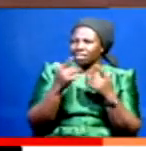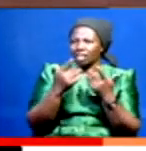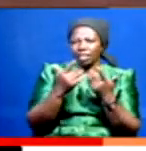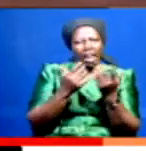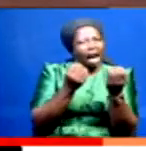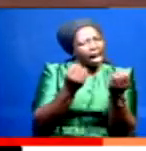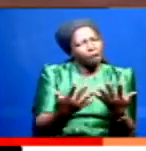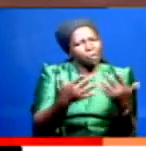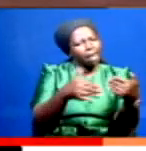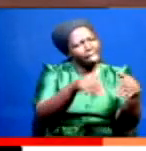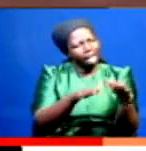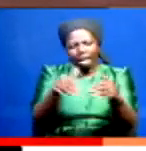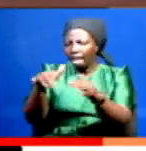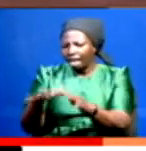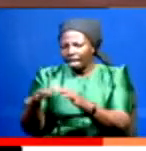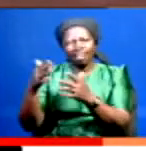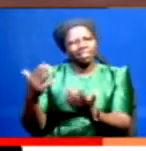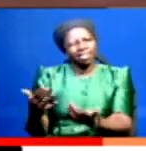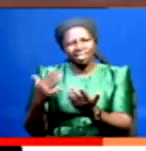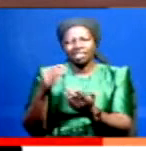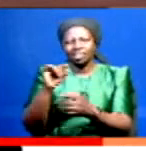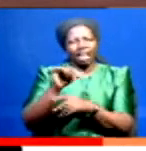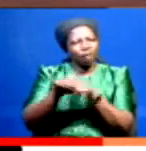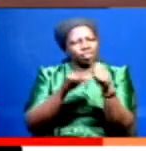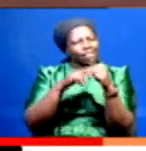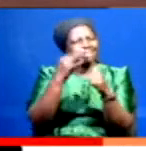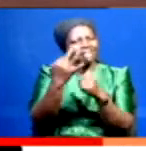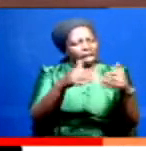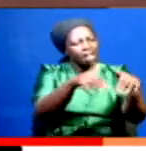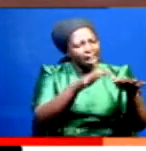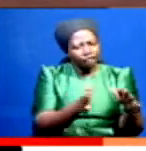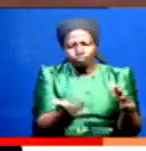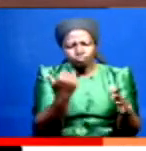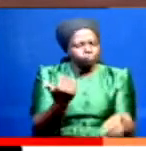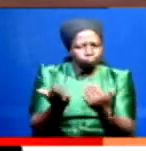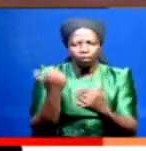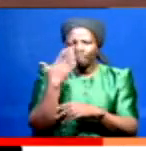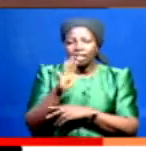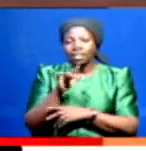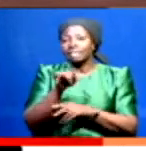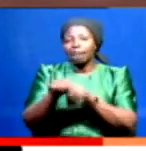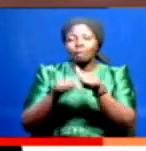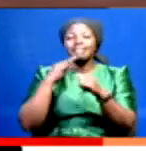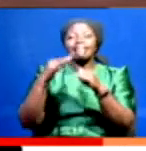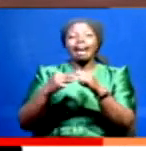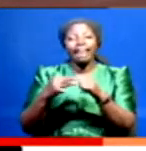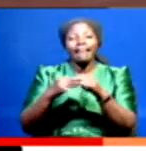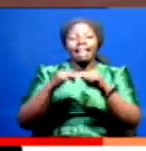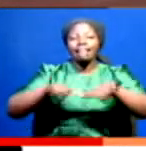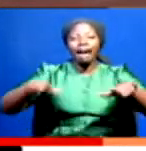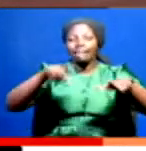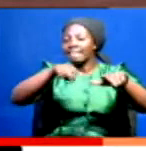people retrieved now. Is about 73 now. Mm-hmm. That's an 800-acre piece of land. Mm-hmm. We don't know how many